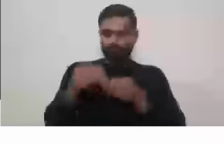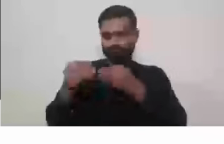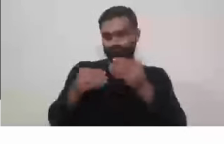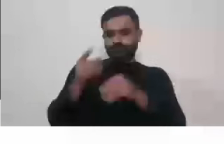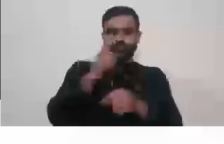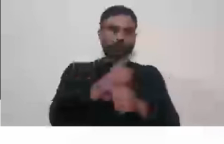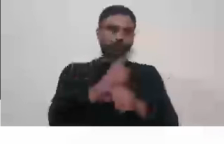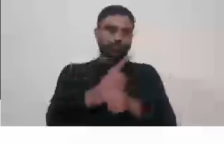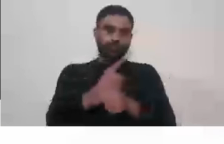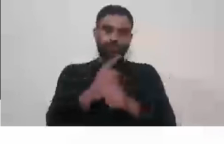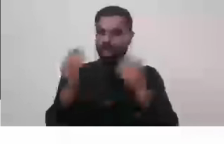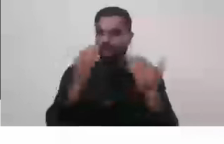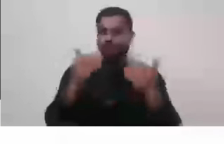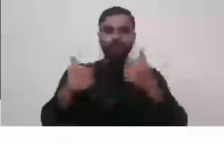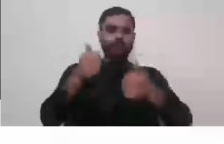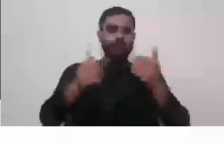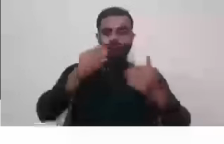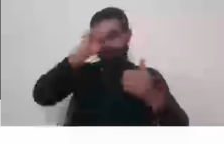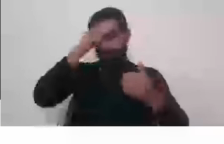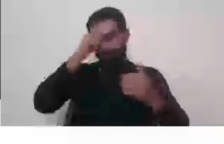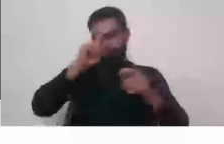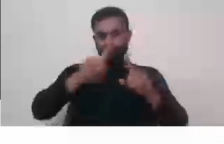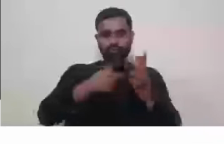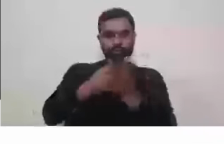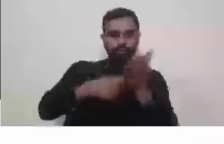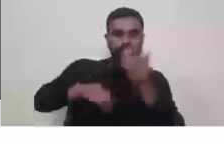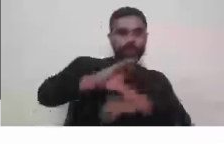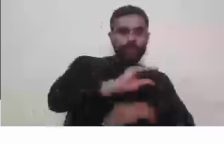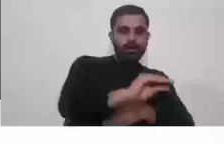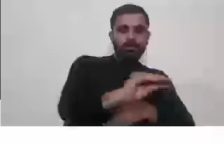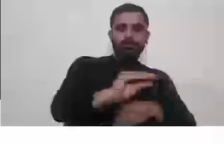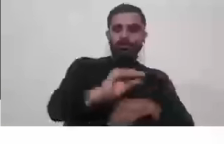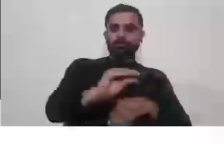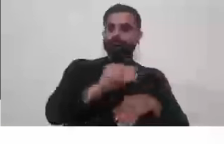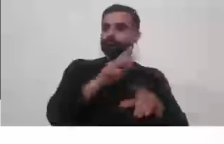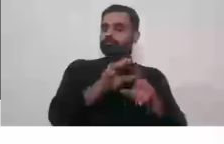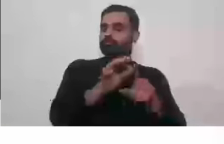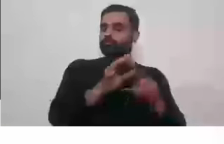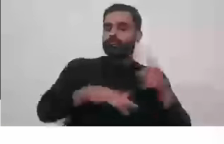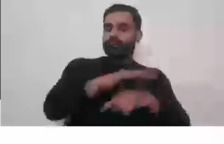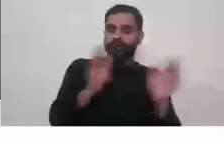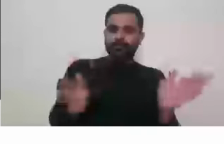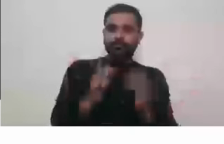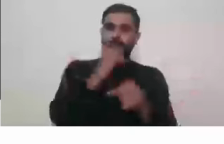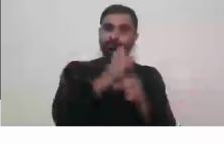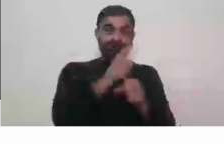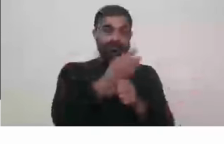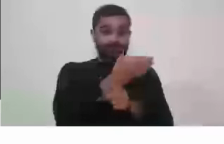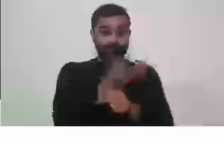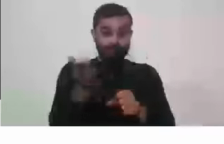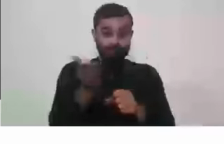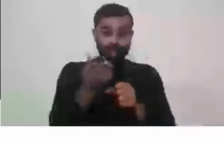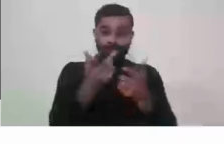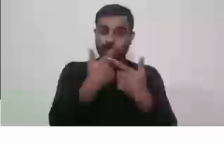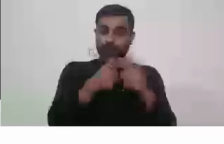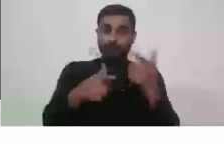teachers' compatibility in English in the rural tribal areas, how do we motivate our teachers for a